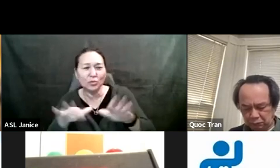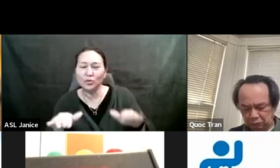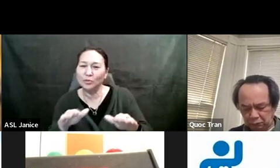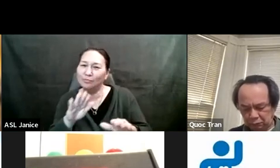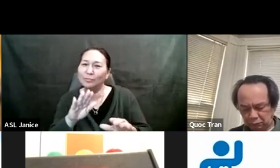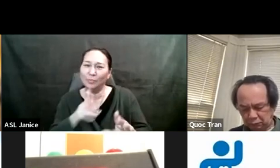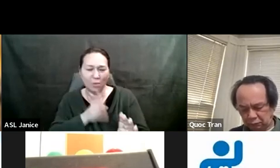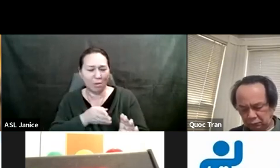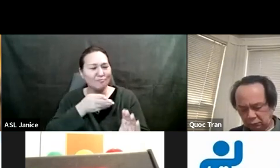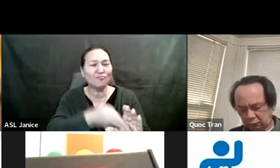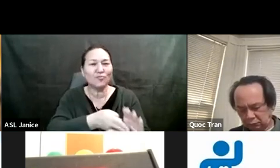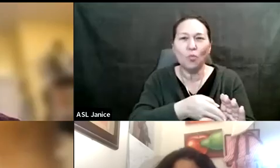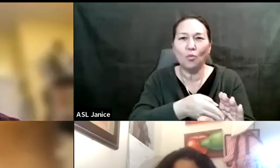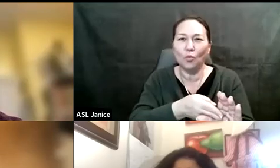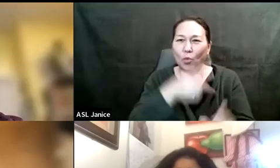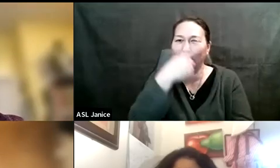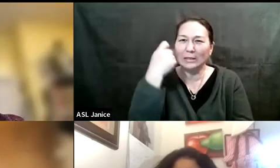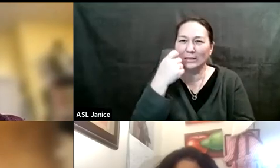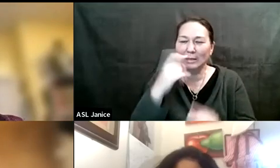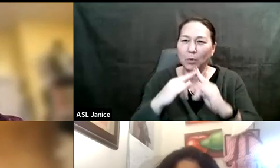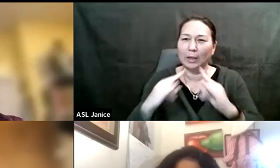summer camp foreign